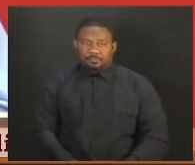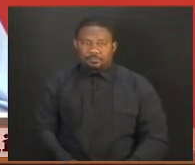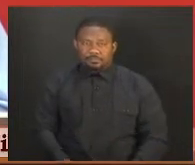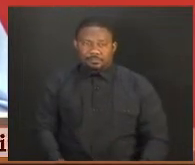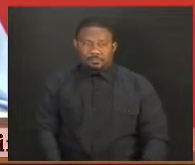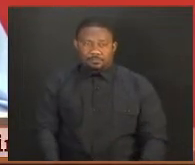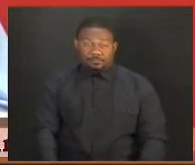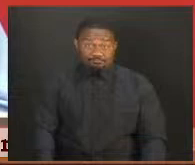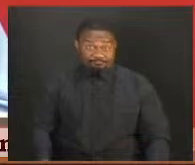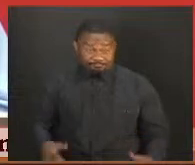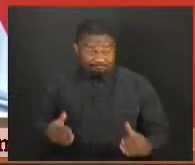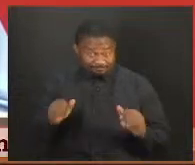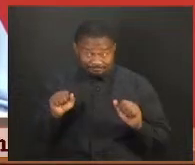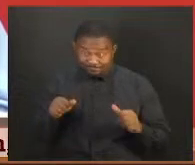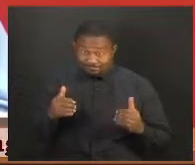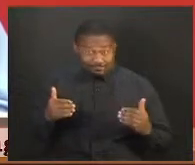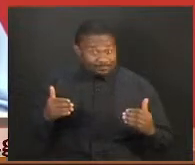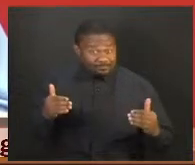May we go on now?